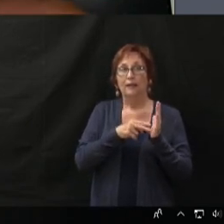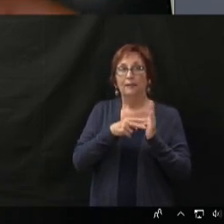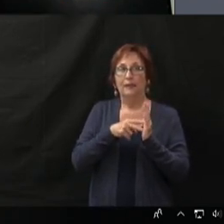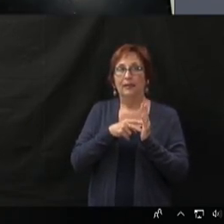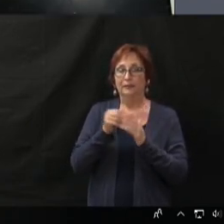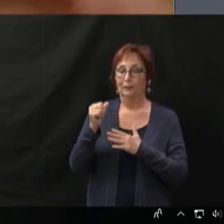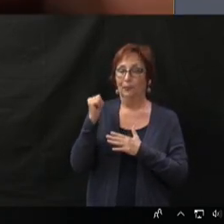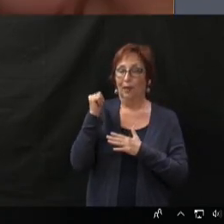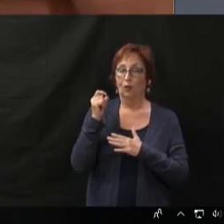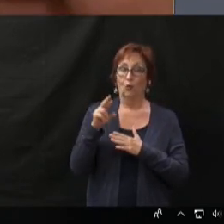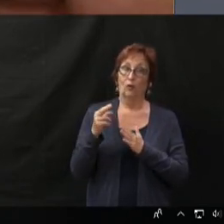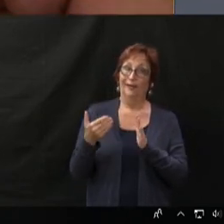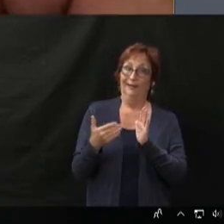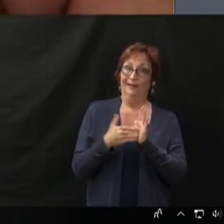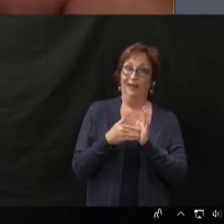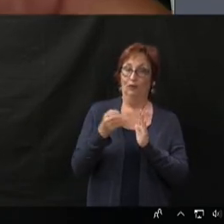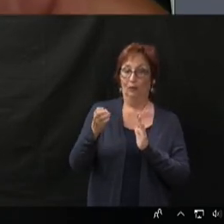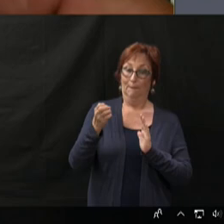back or again.